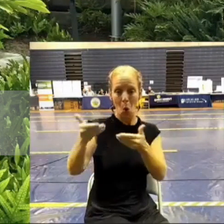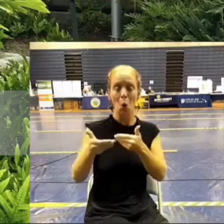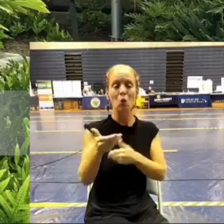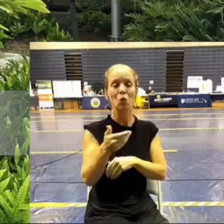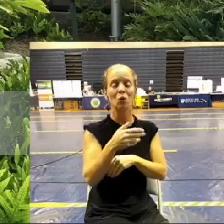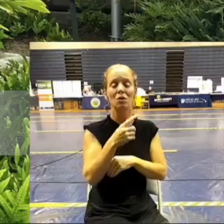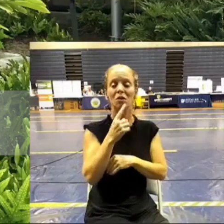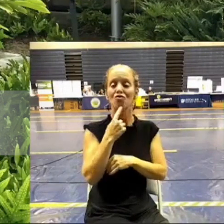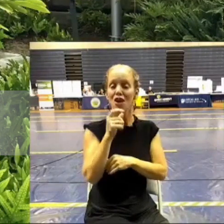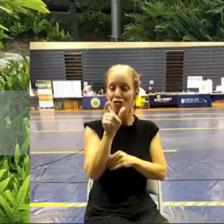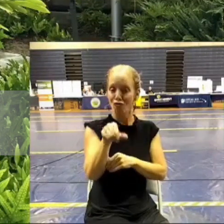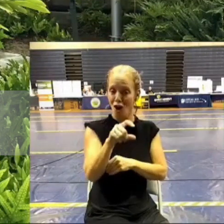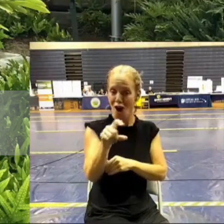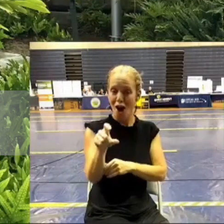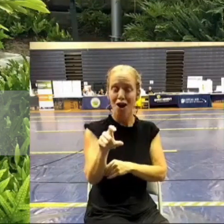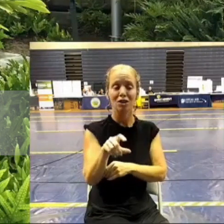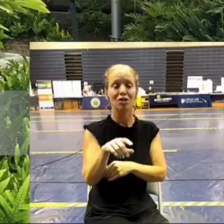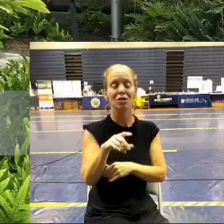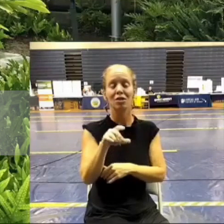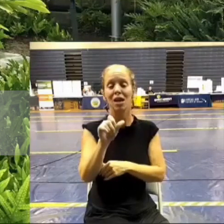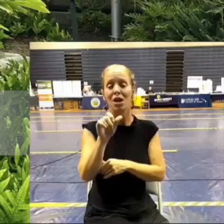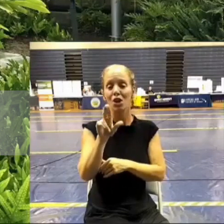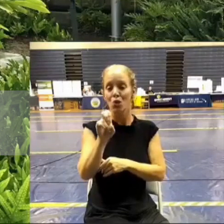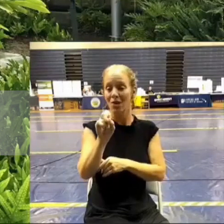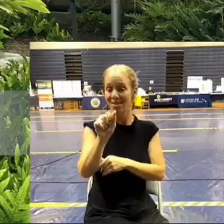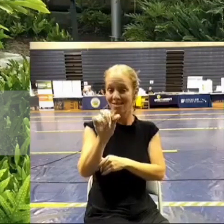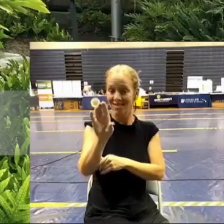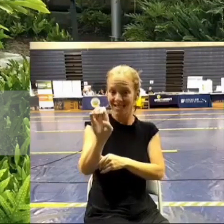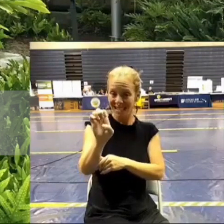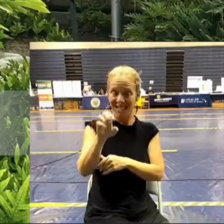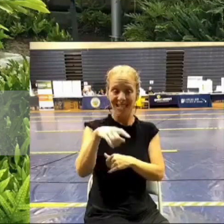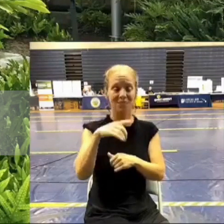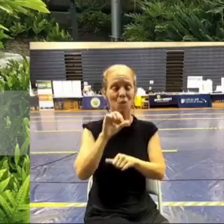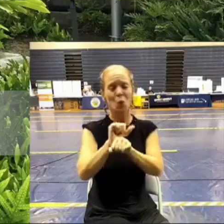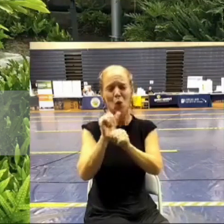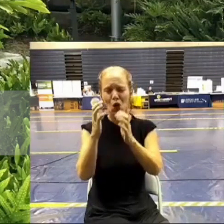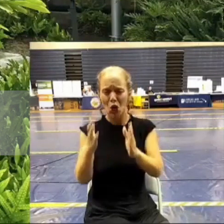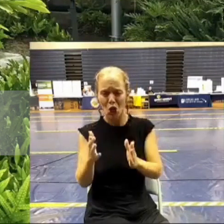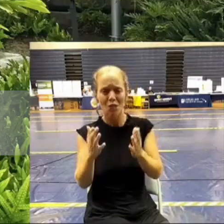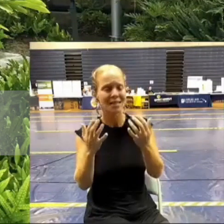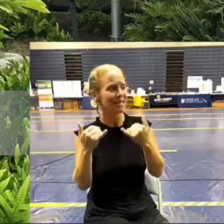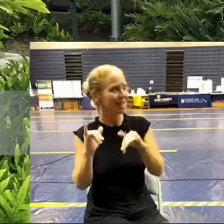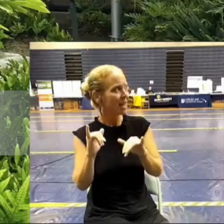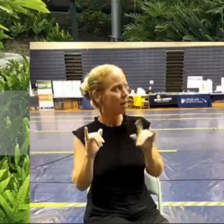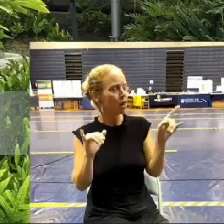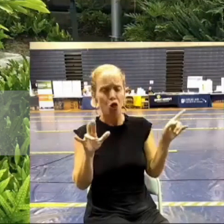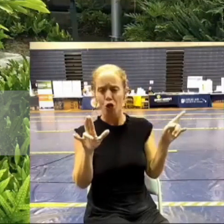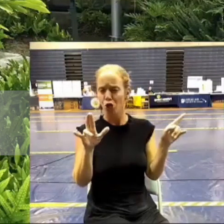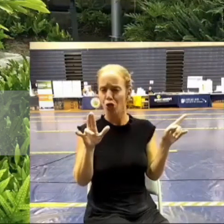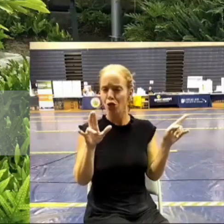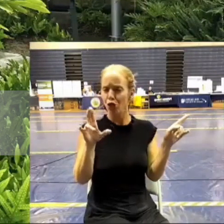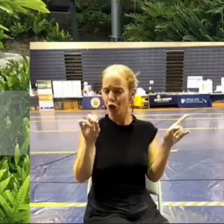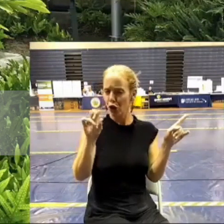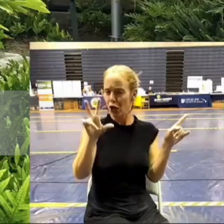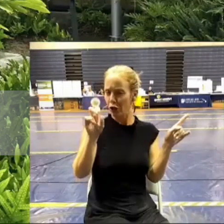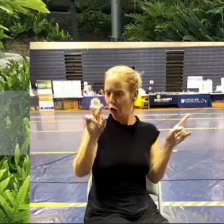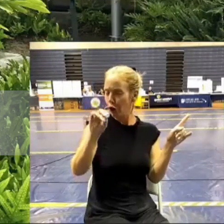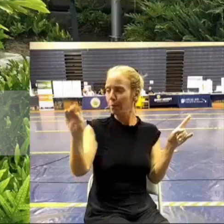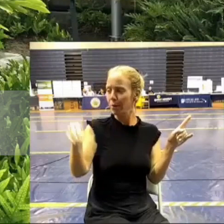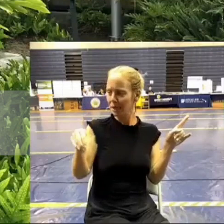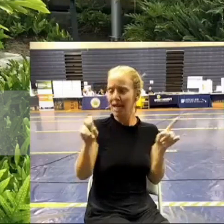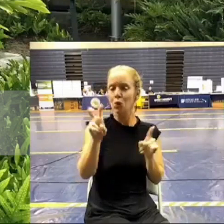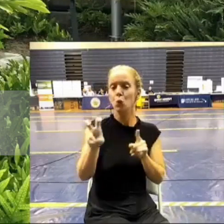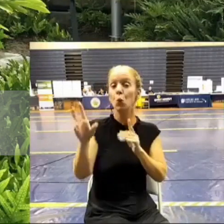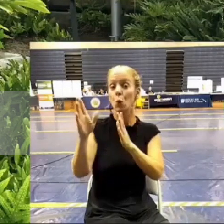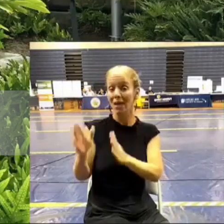Corps. I think maybe the Westin has about 30% occupancy of tourists right now. So the rest of the occupancy is